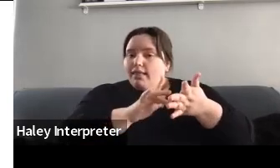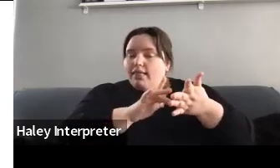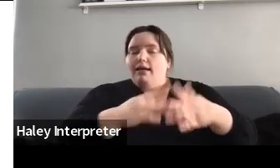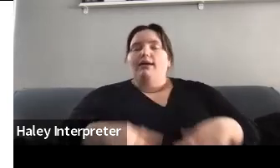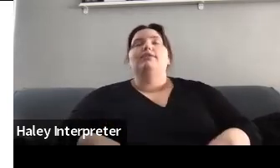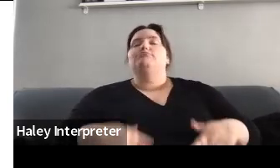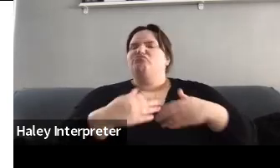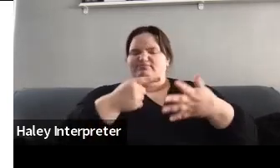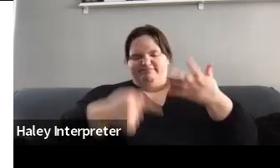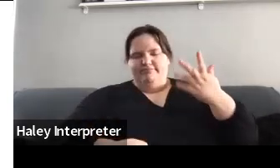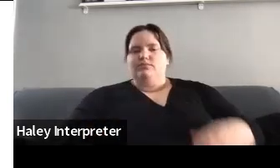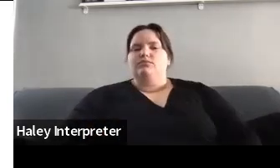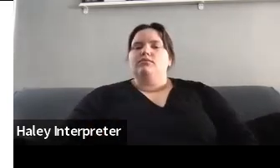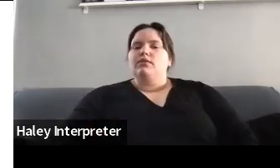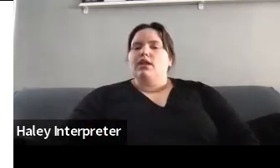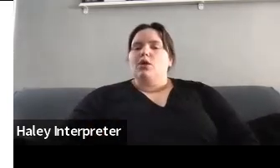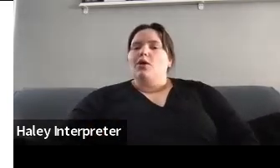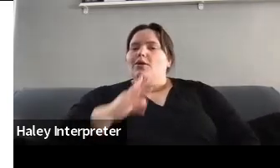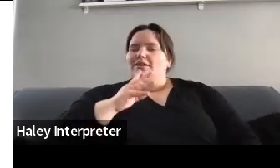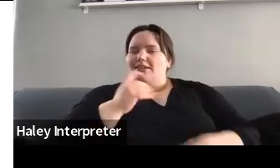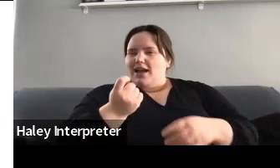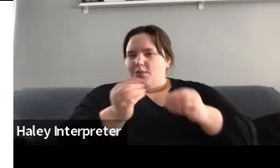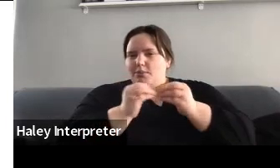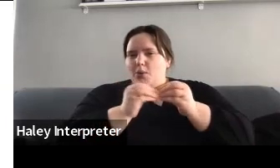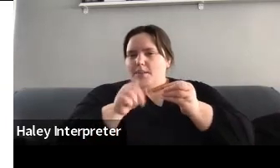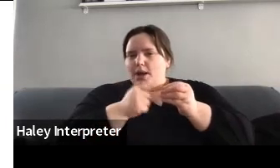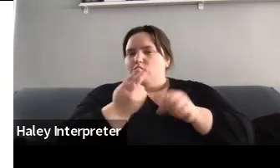next about using smart speakers to do that as well.